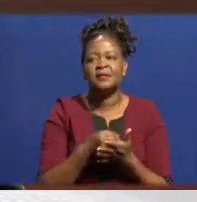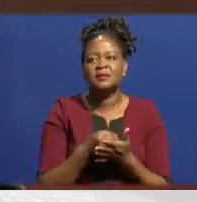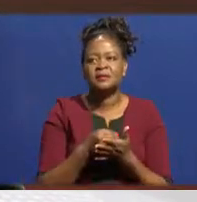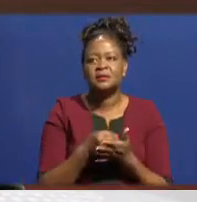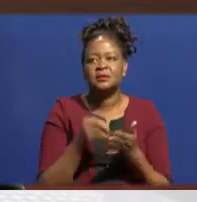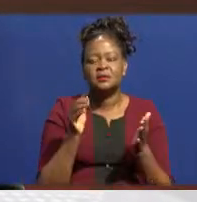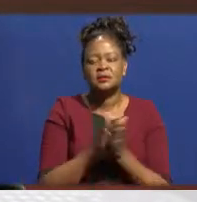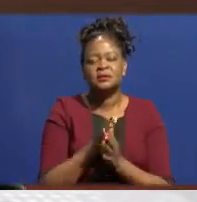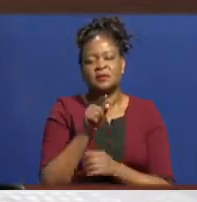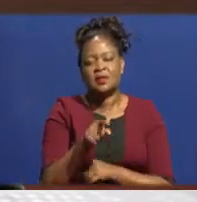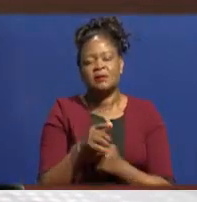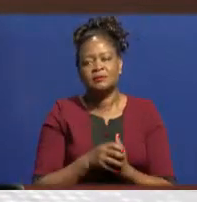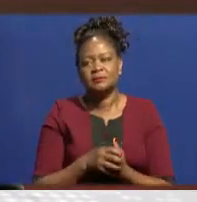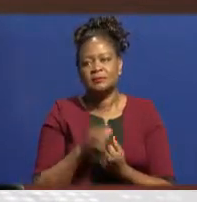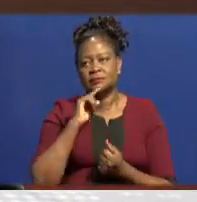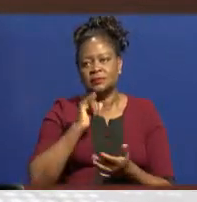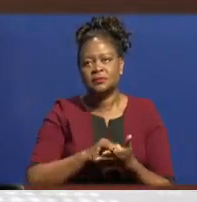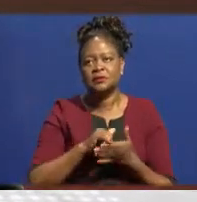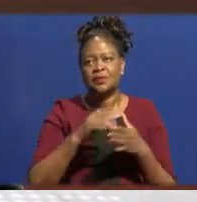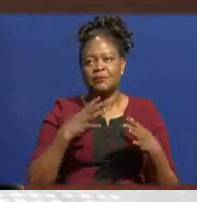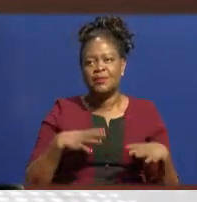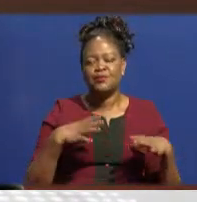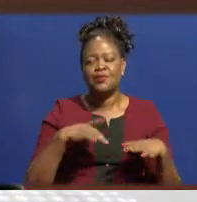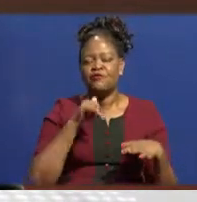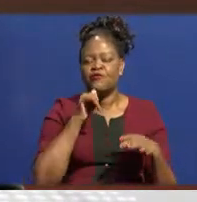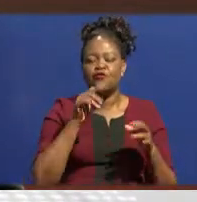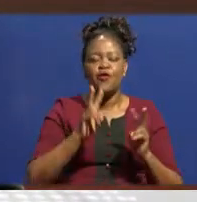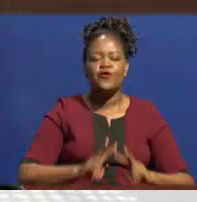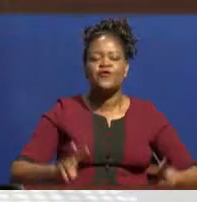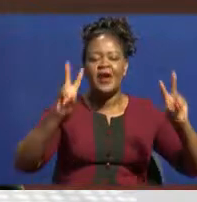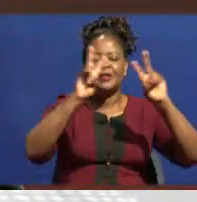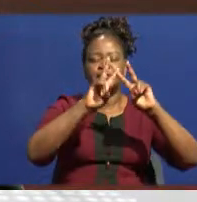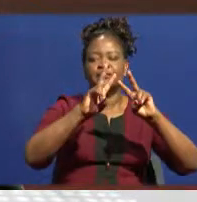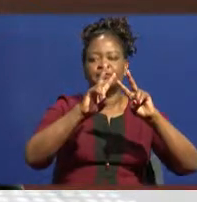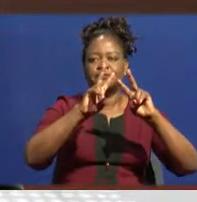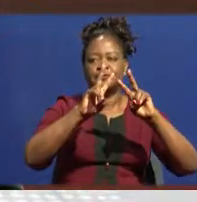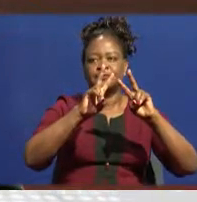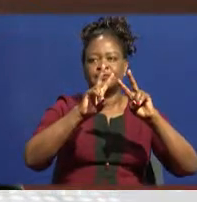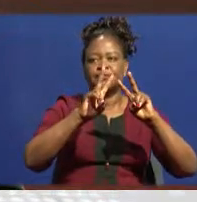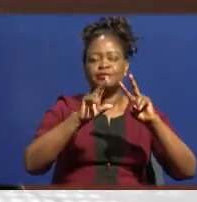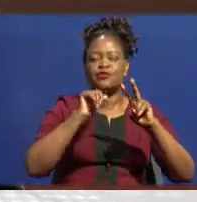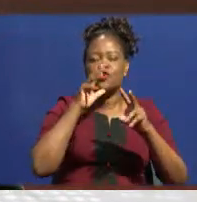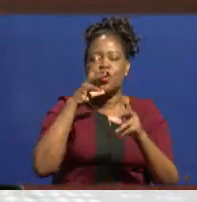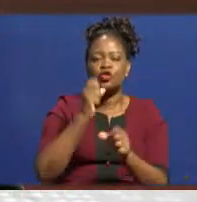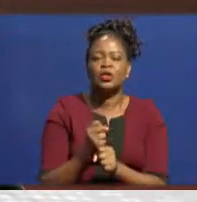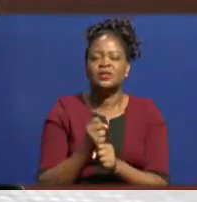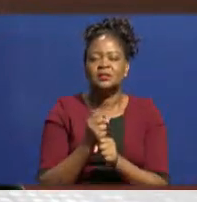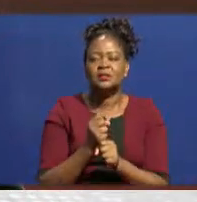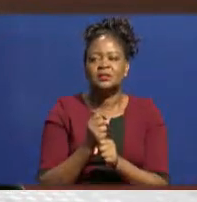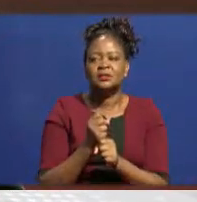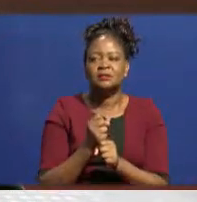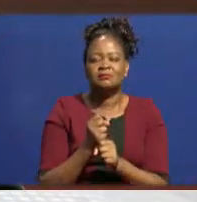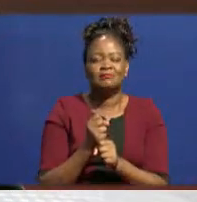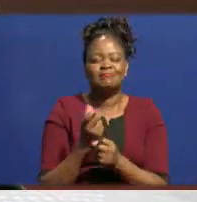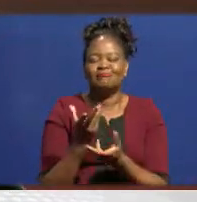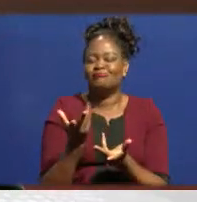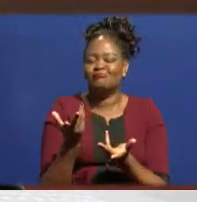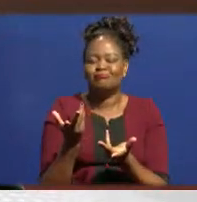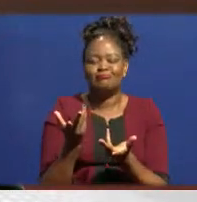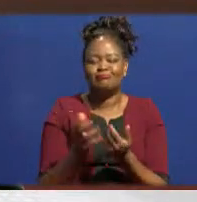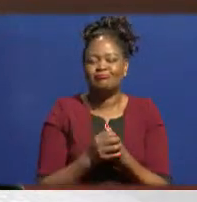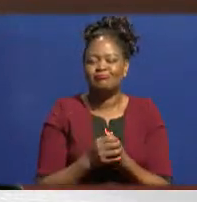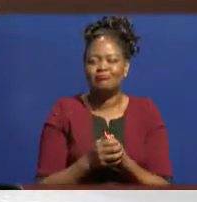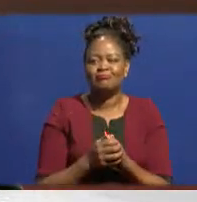it looks, that gives you that people have no value, they have no trust, mm-hmm. and we have lost ground